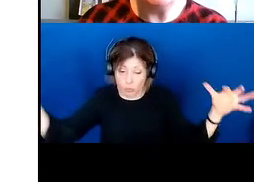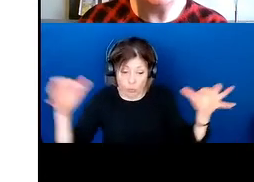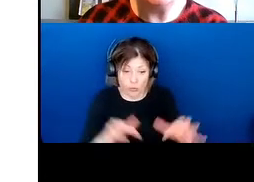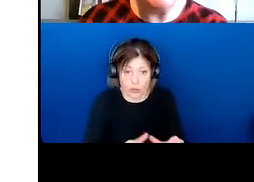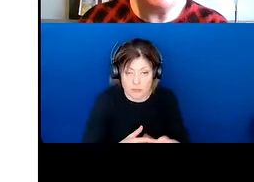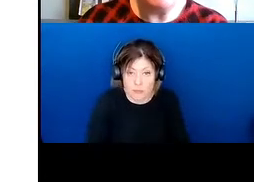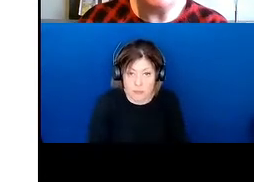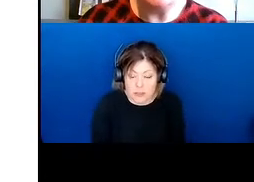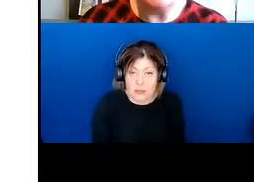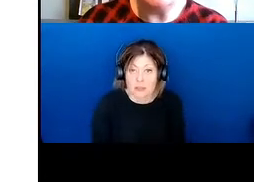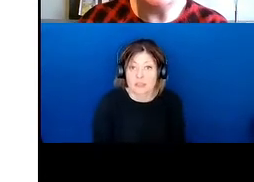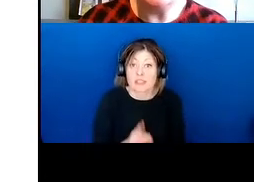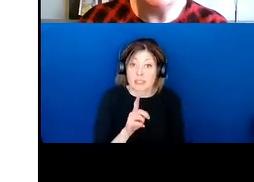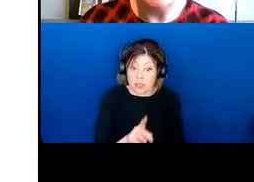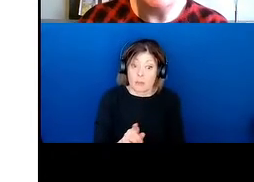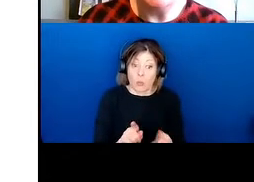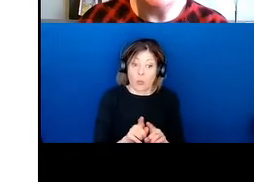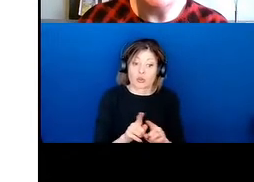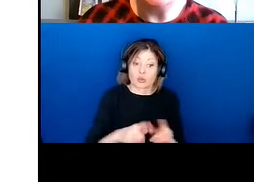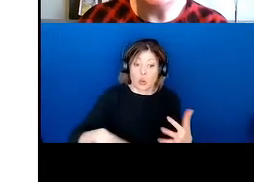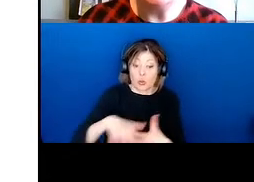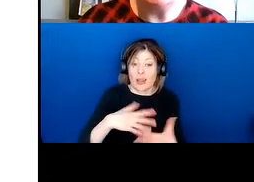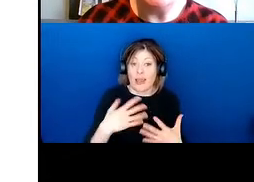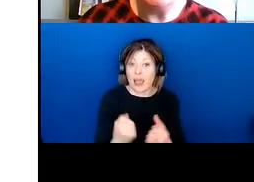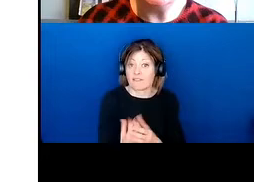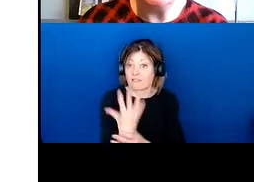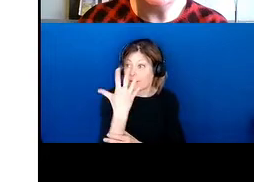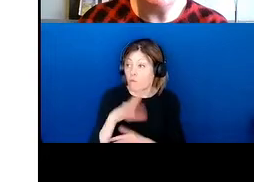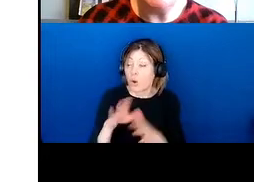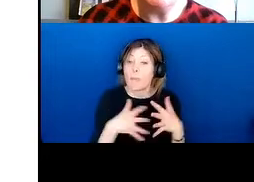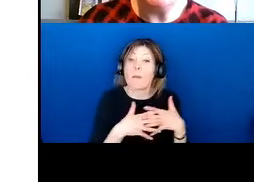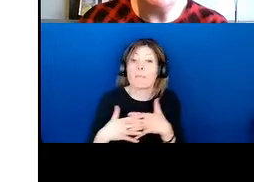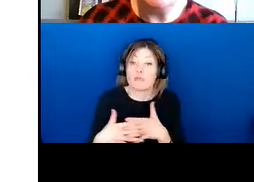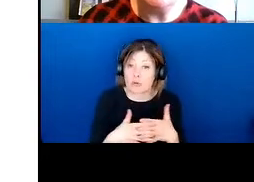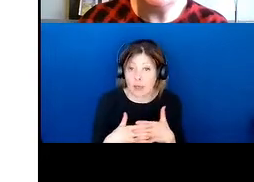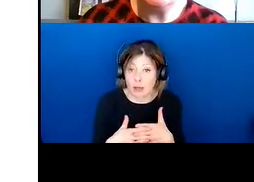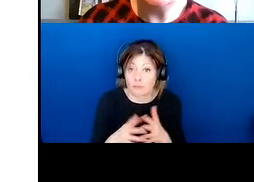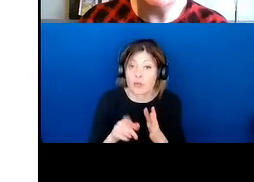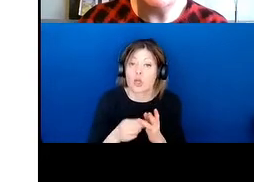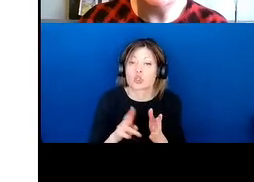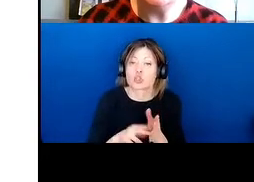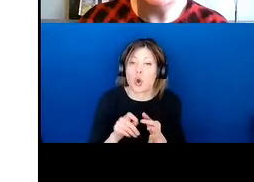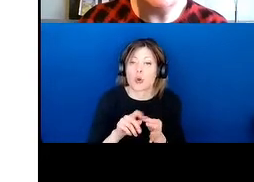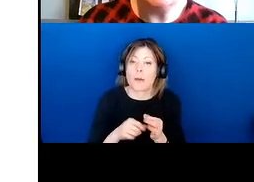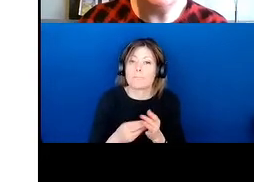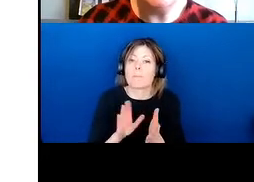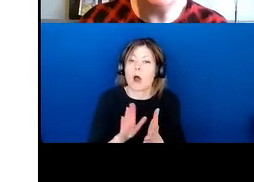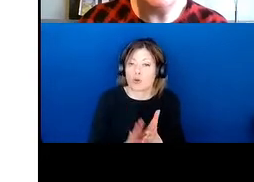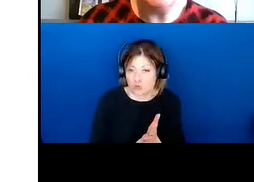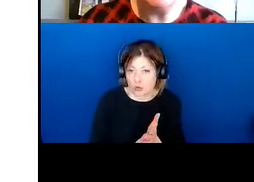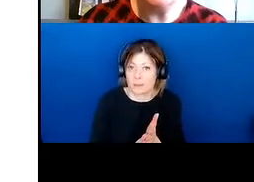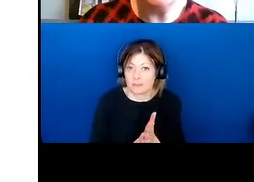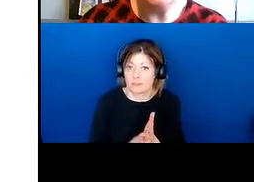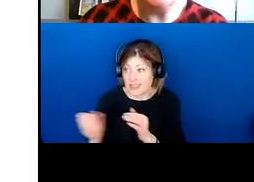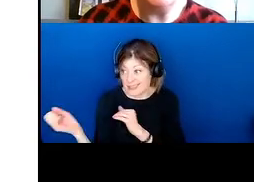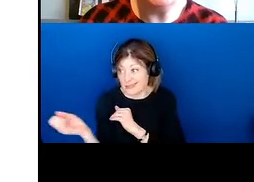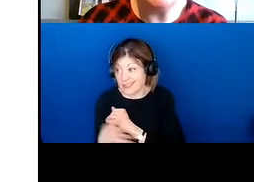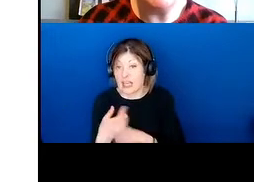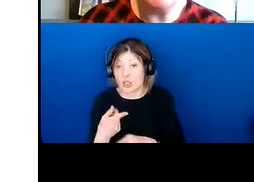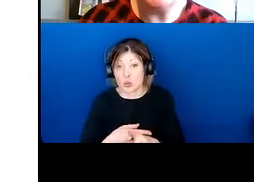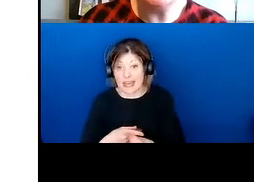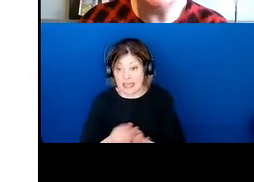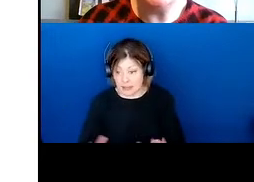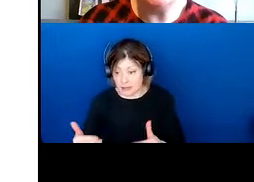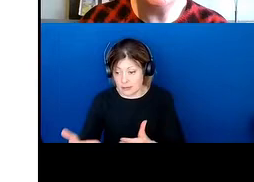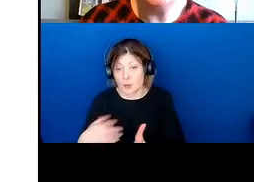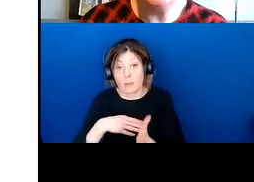Among them is the American collection, with the sort of plants that John Bartram sent to England in his 5 guinea boxes that we'll talk